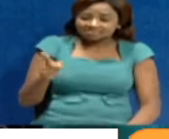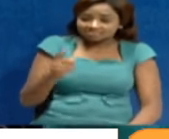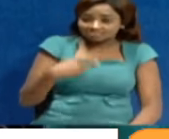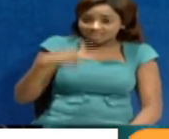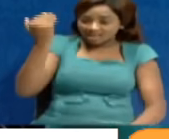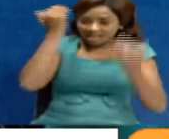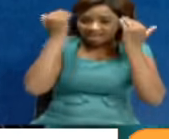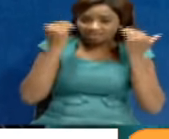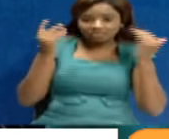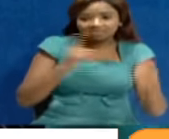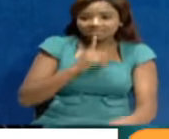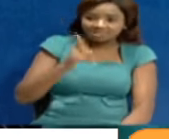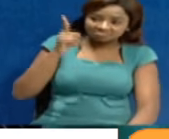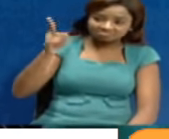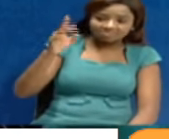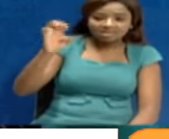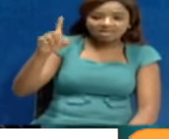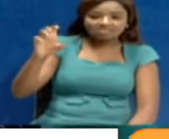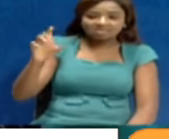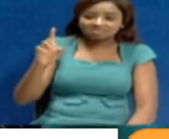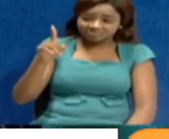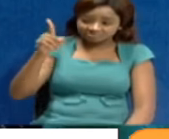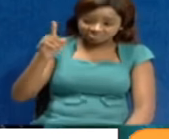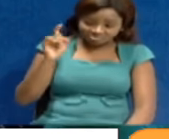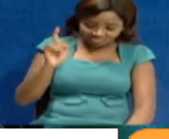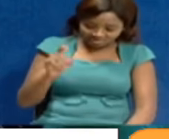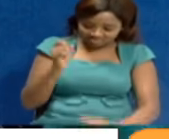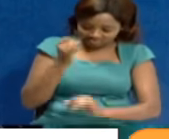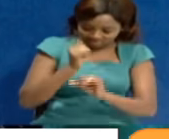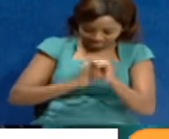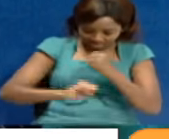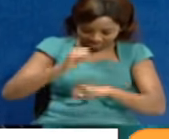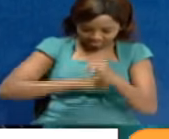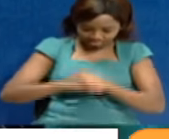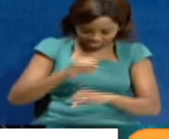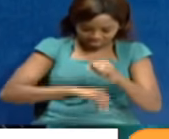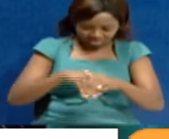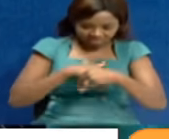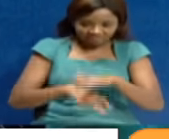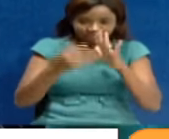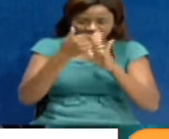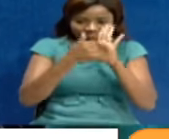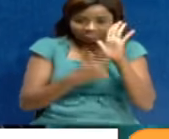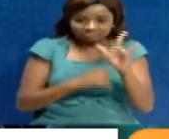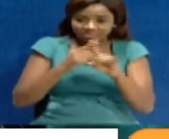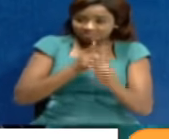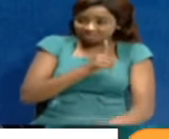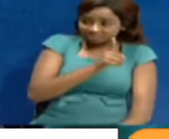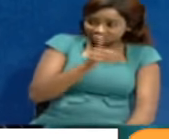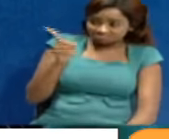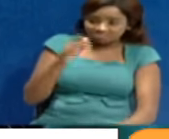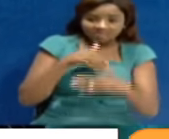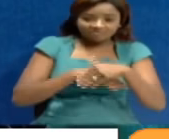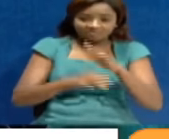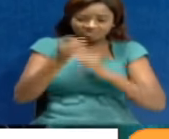executive that, listen, you must act within the four corners of the law, and where you have not acted within the four corners of the